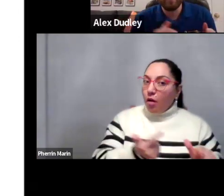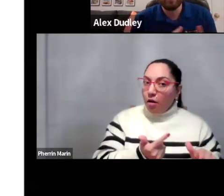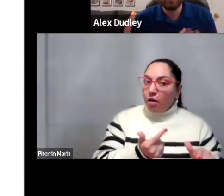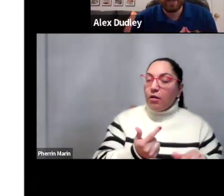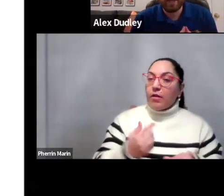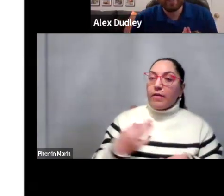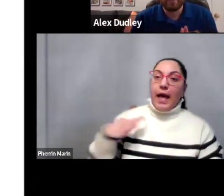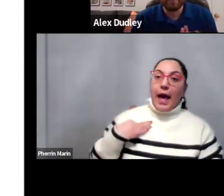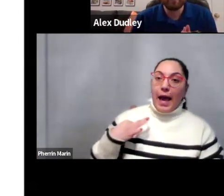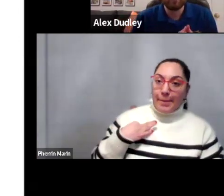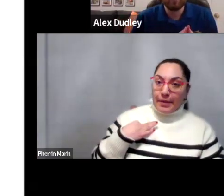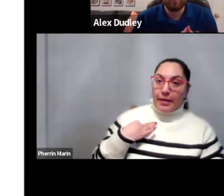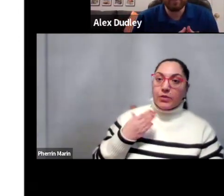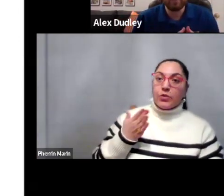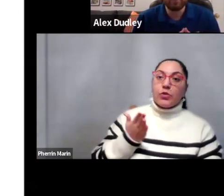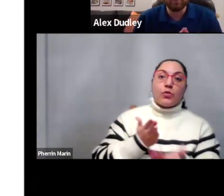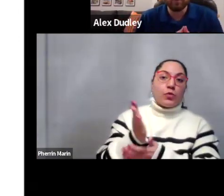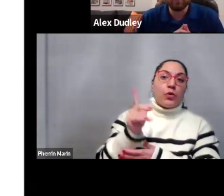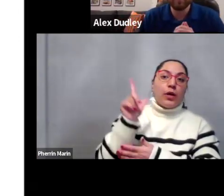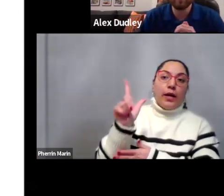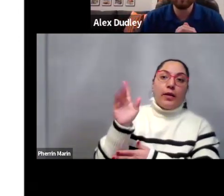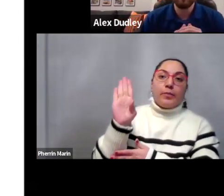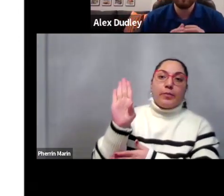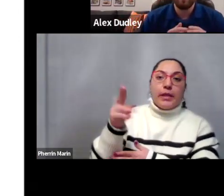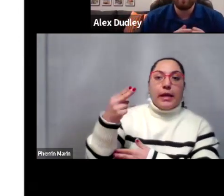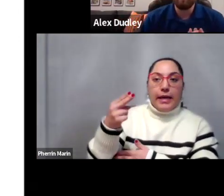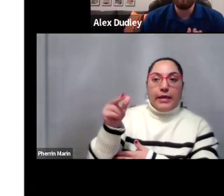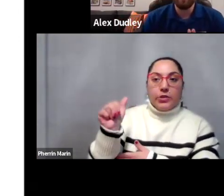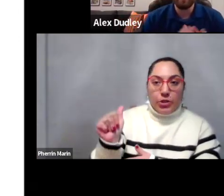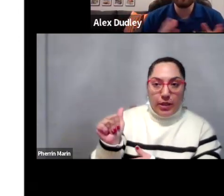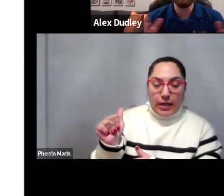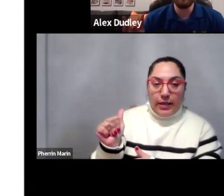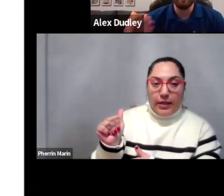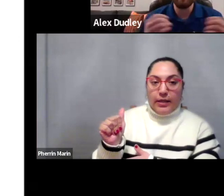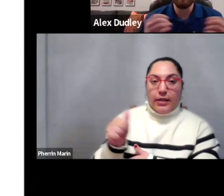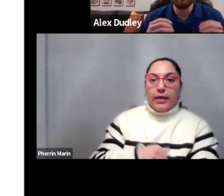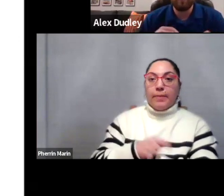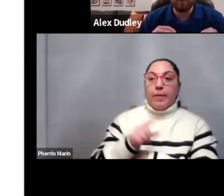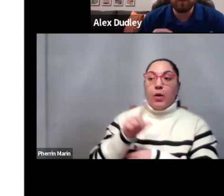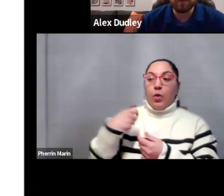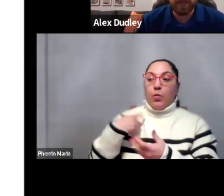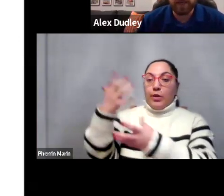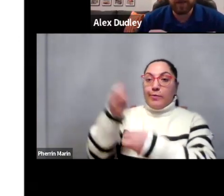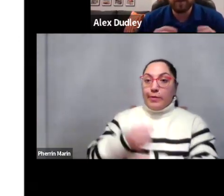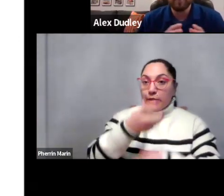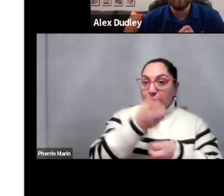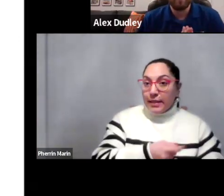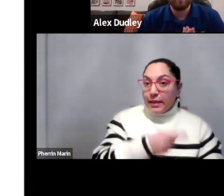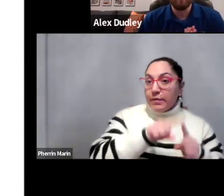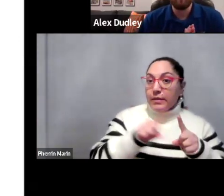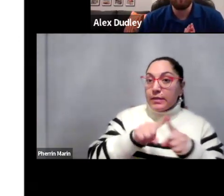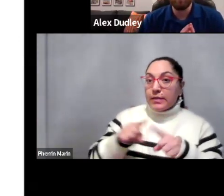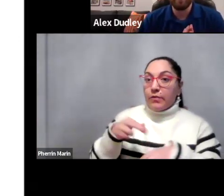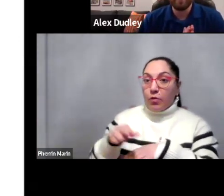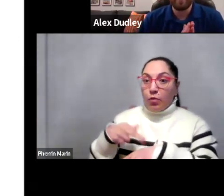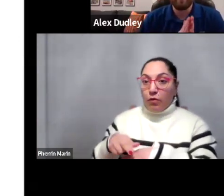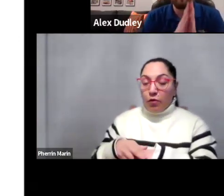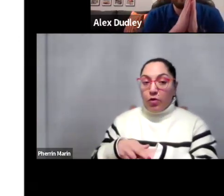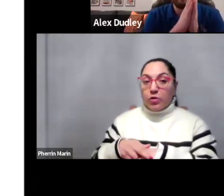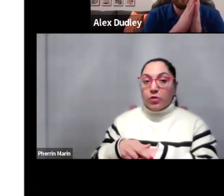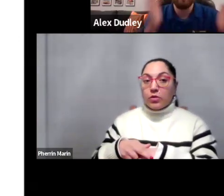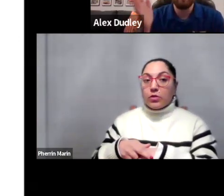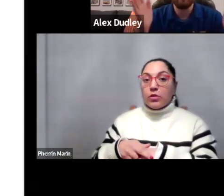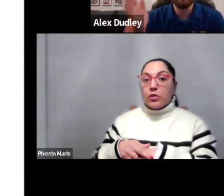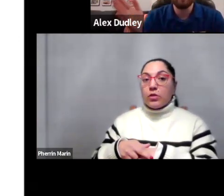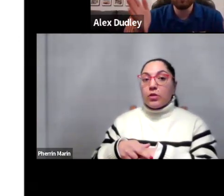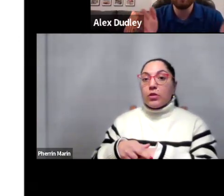the LBHA, as Sean mentioned earlier. But as we get those referrals in, we